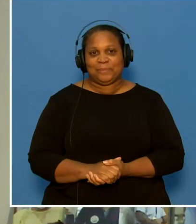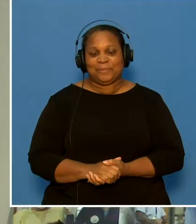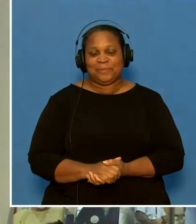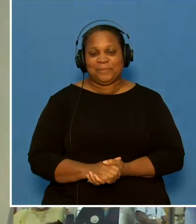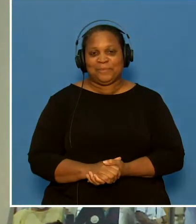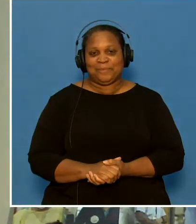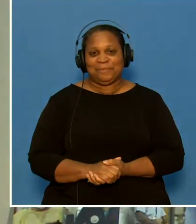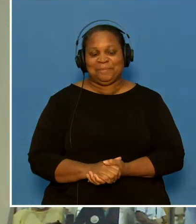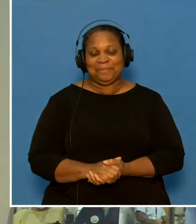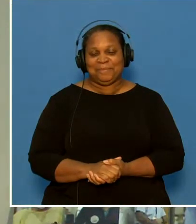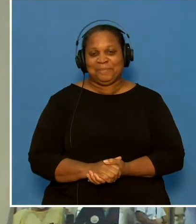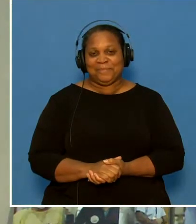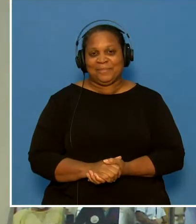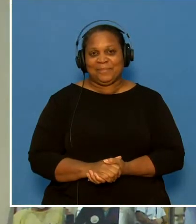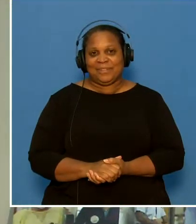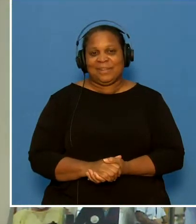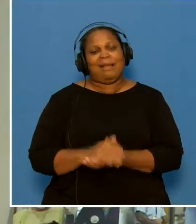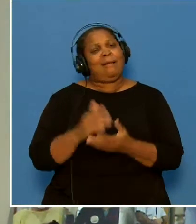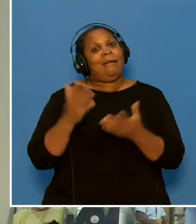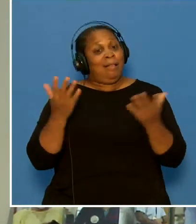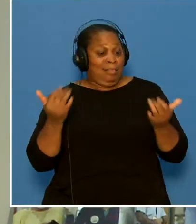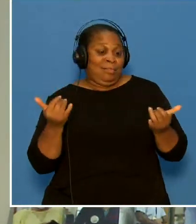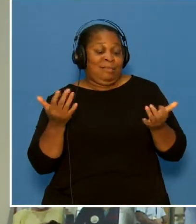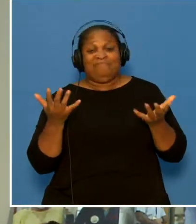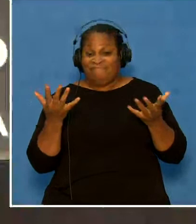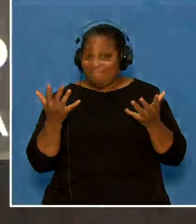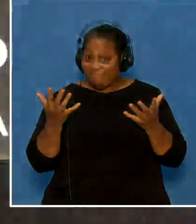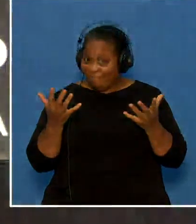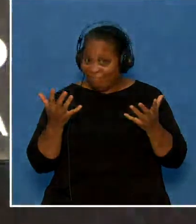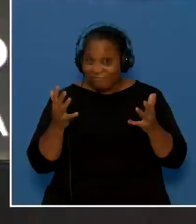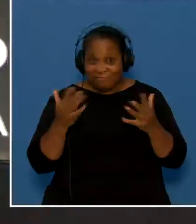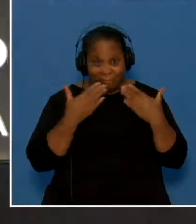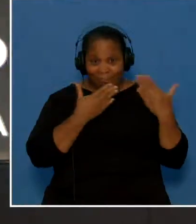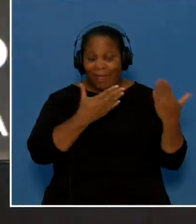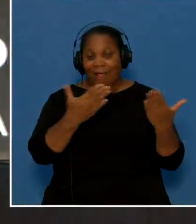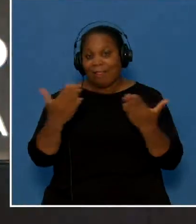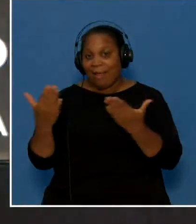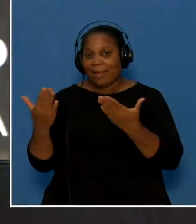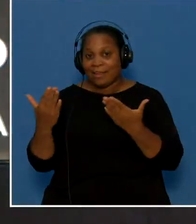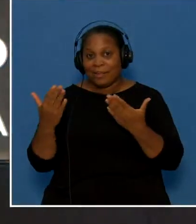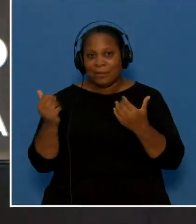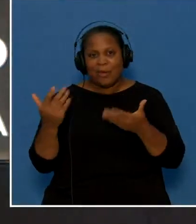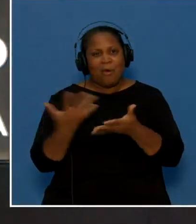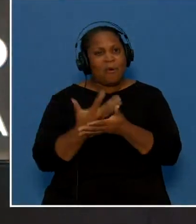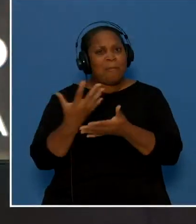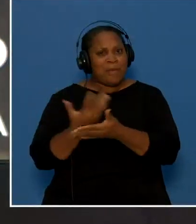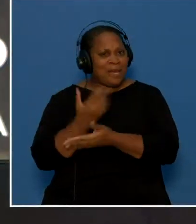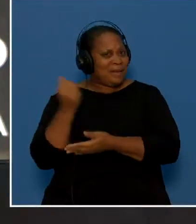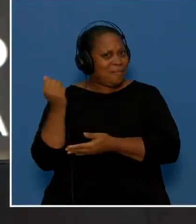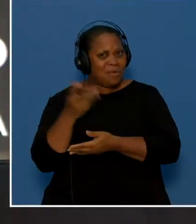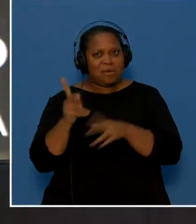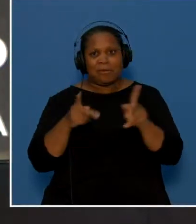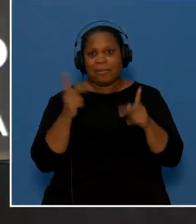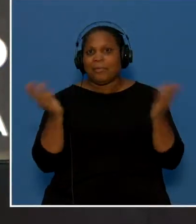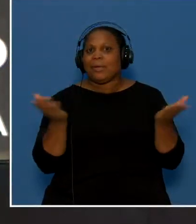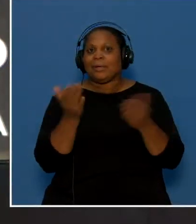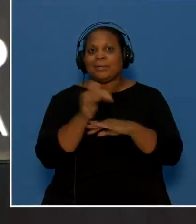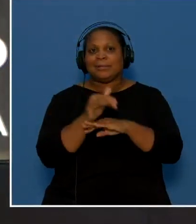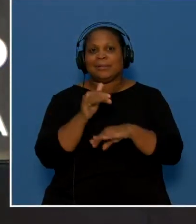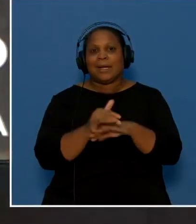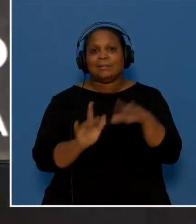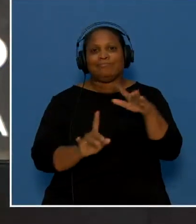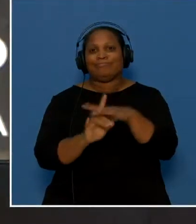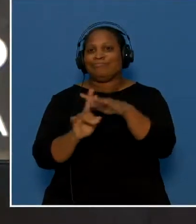Okay. All right, with that, everyone, thank you for all of the media and everyone who's here tonight to ensure that this